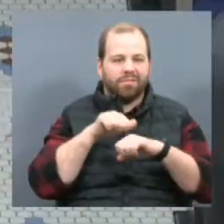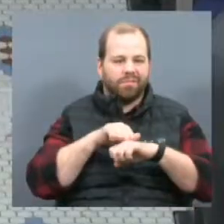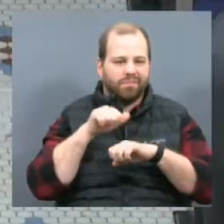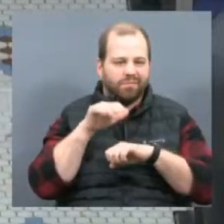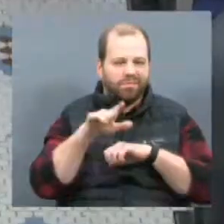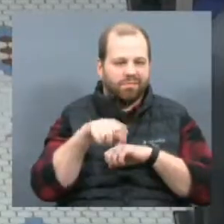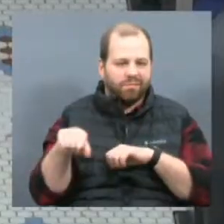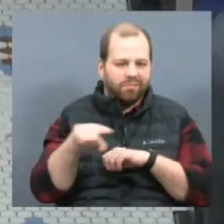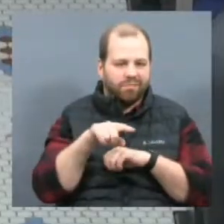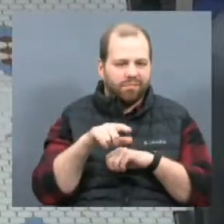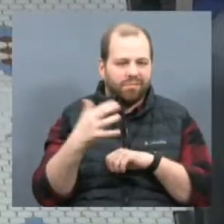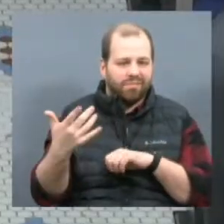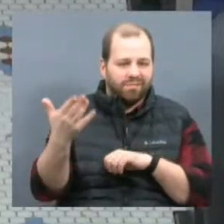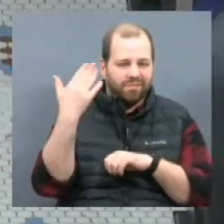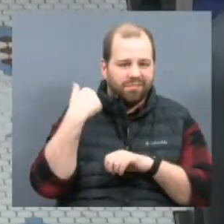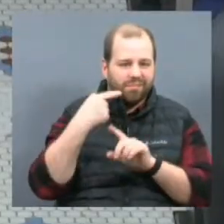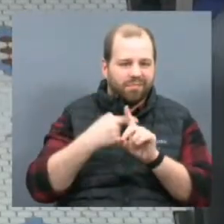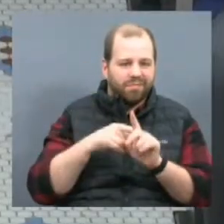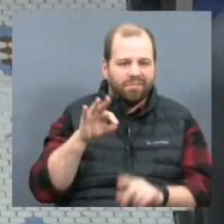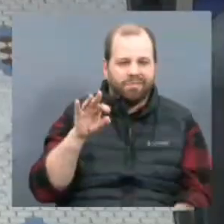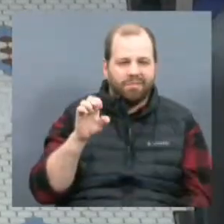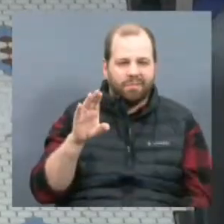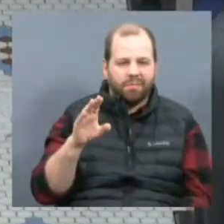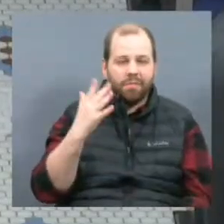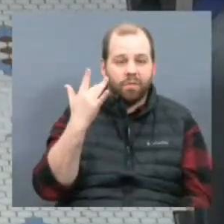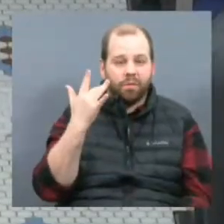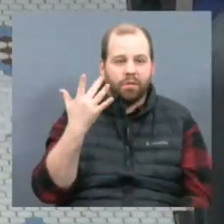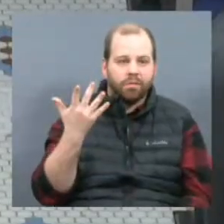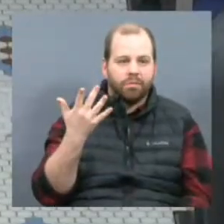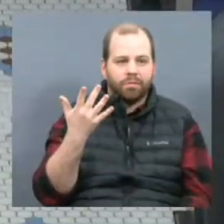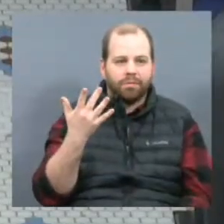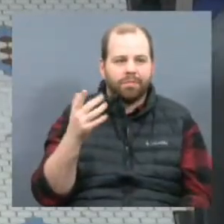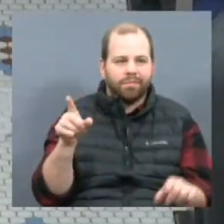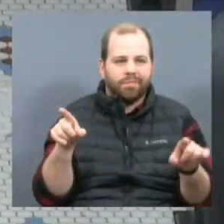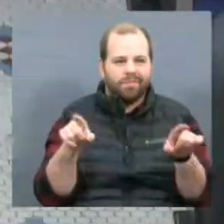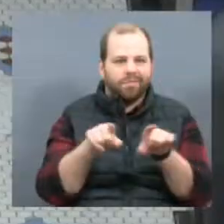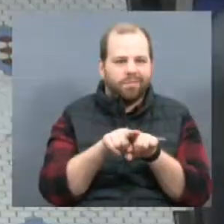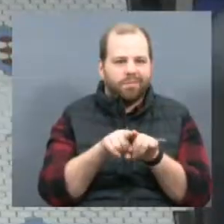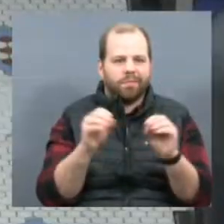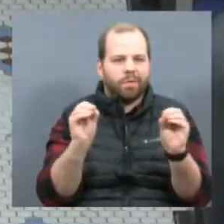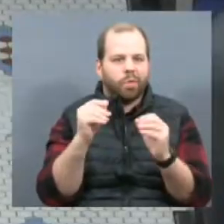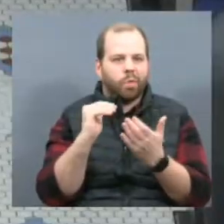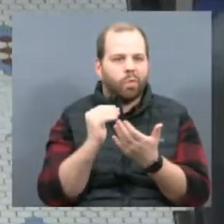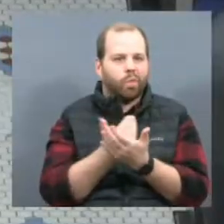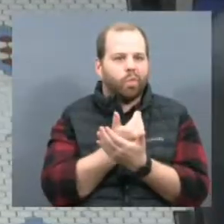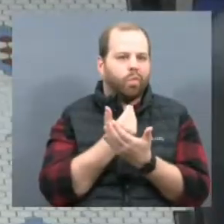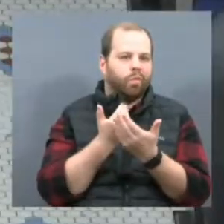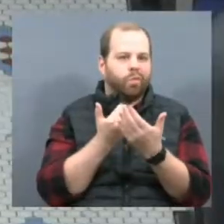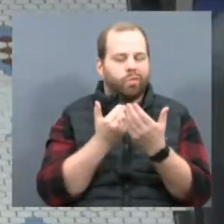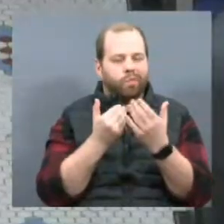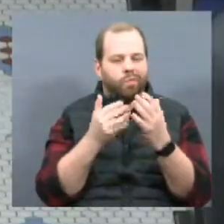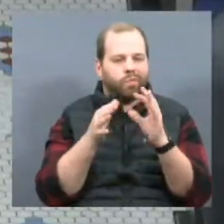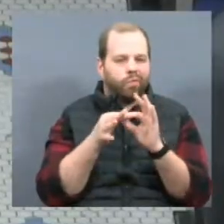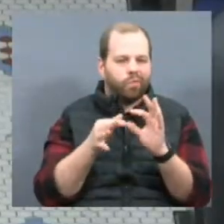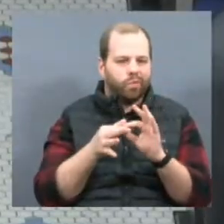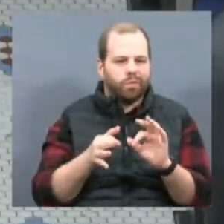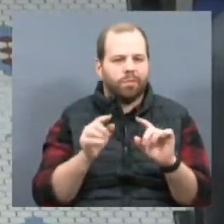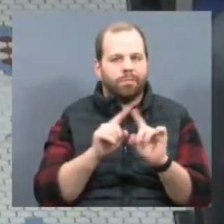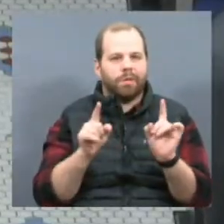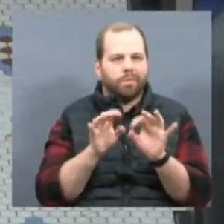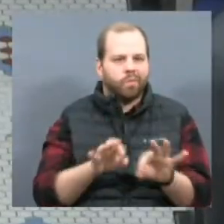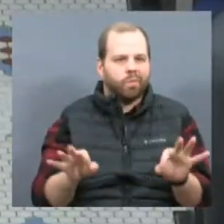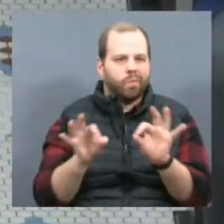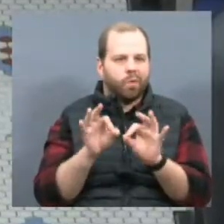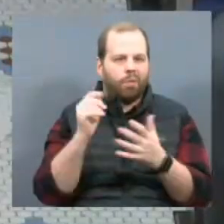everybody back in February, just because it's kind of the same. I don't really have anything new to add, but there are some critical points